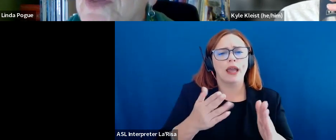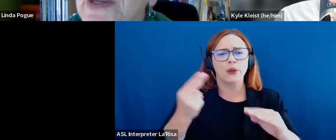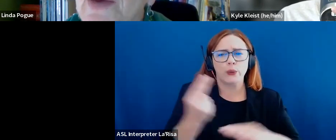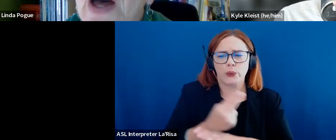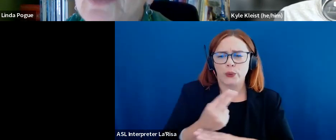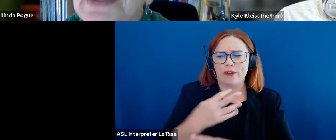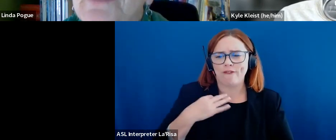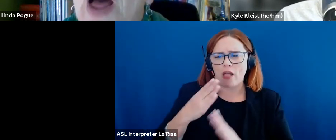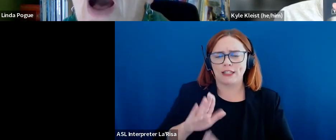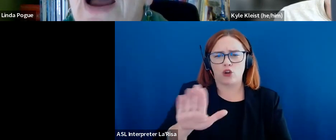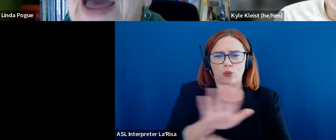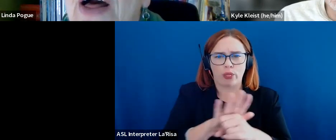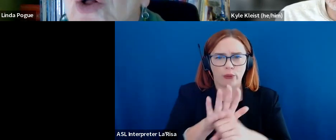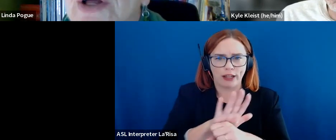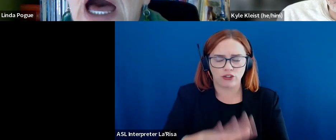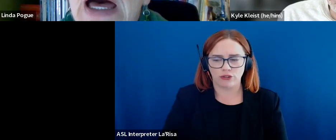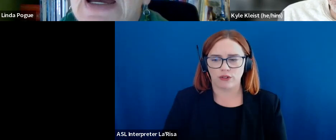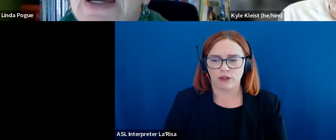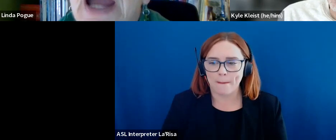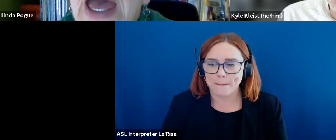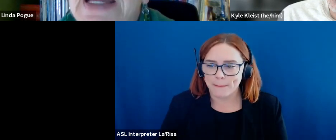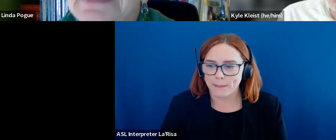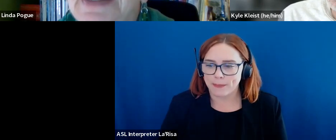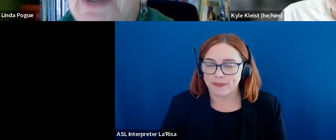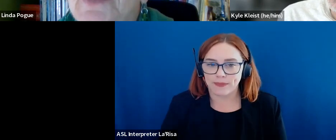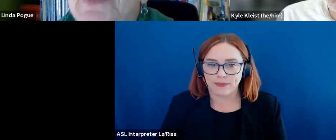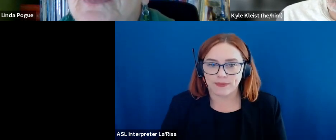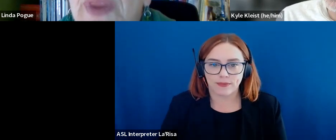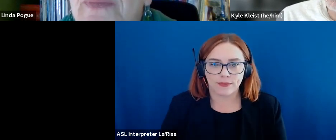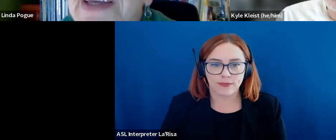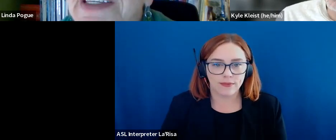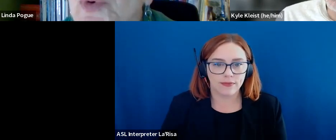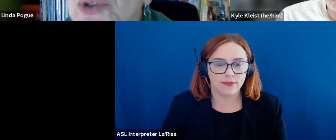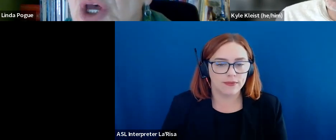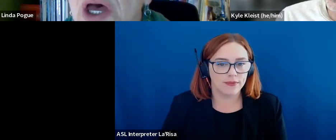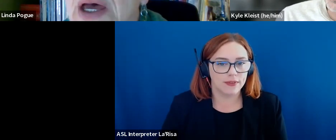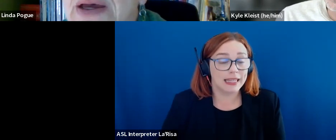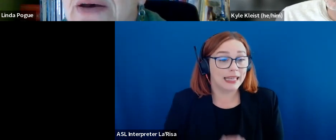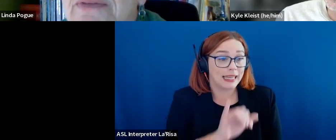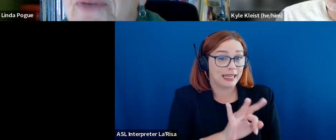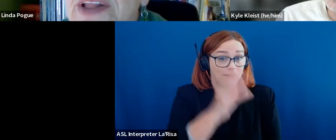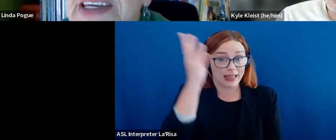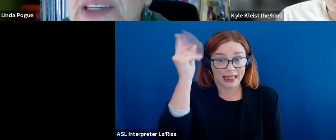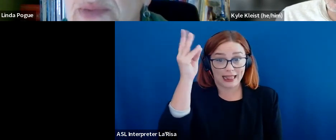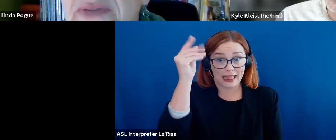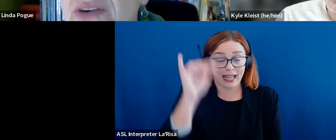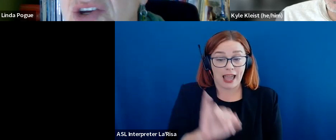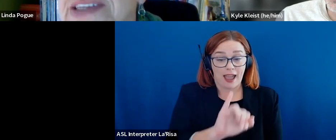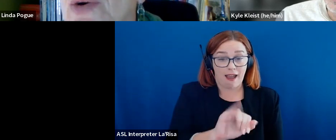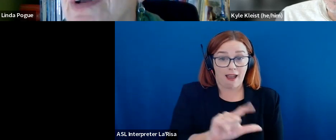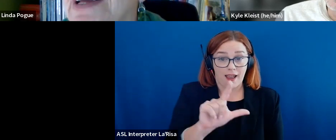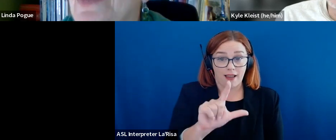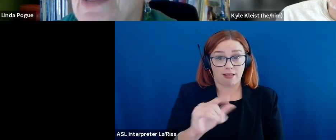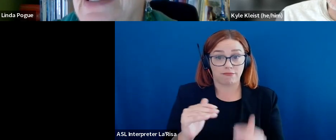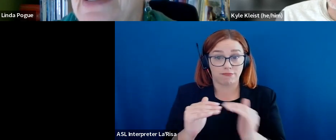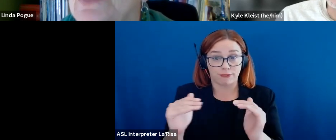If you're thinking about IL and peer support, volunteers would be very good